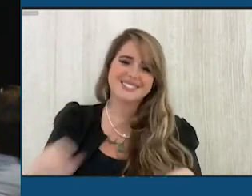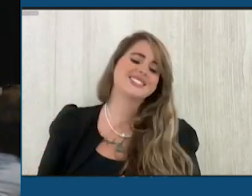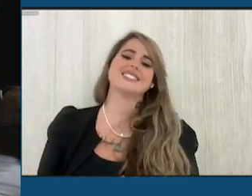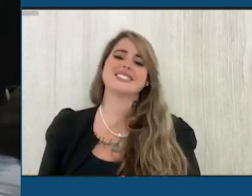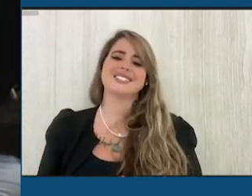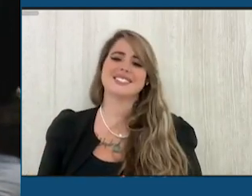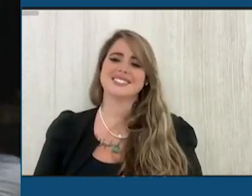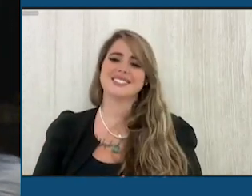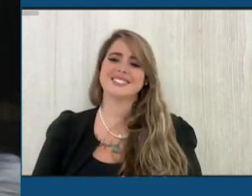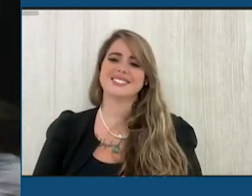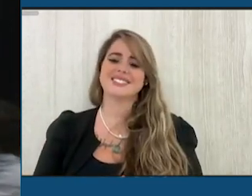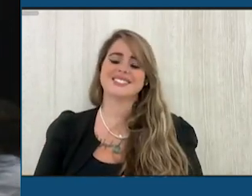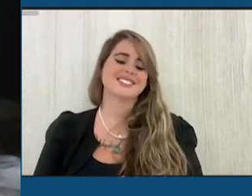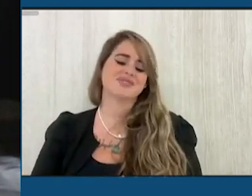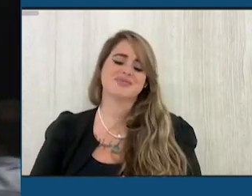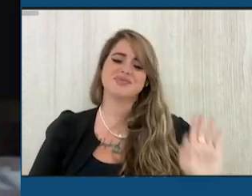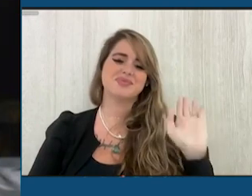Just kidding.